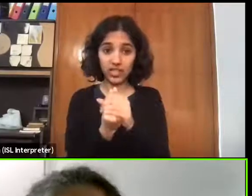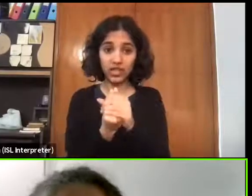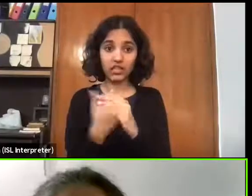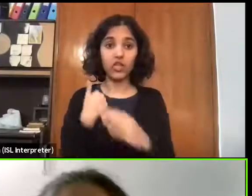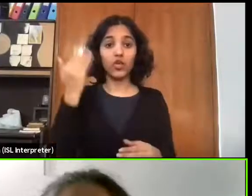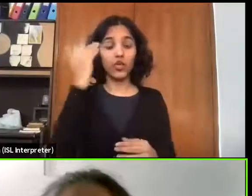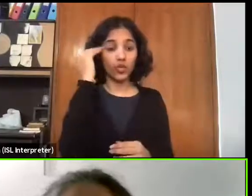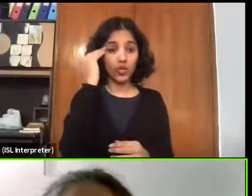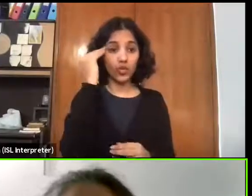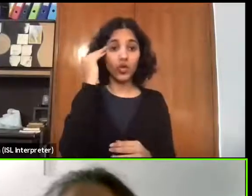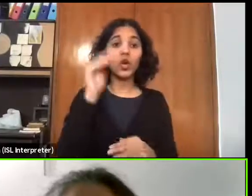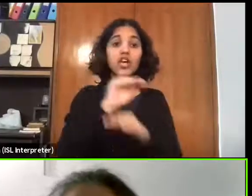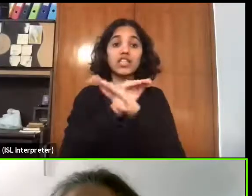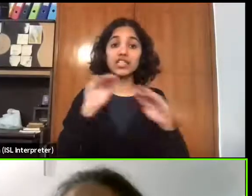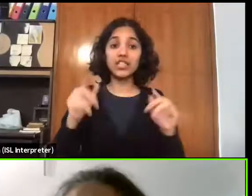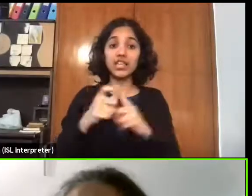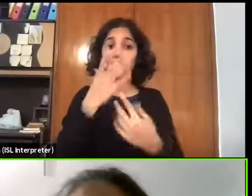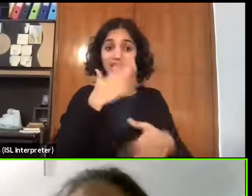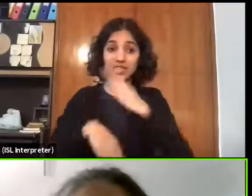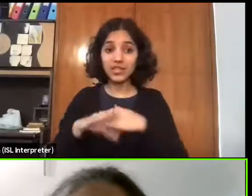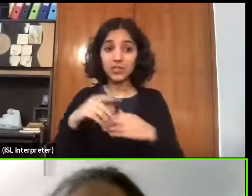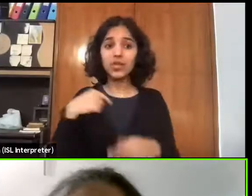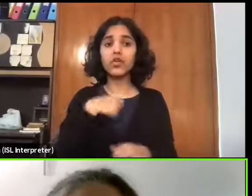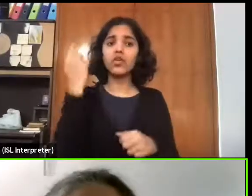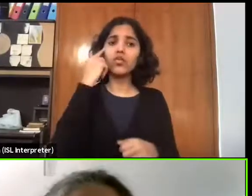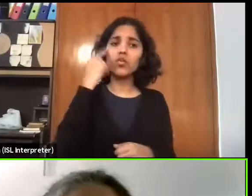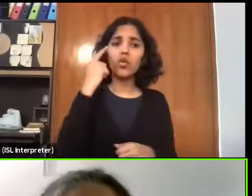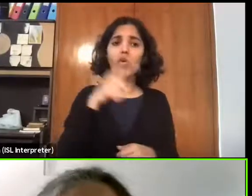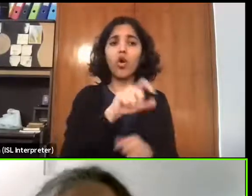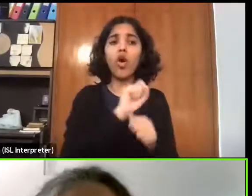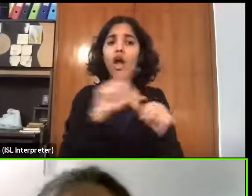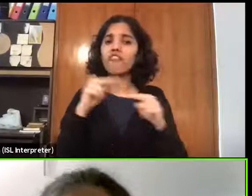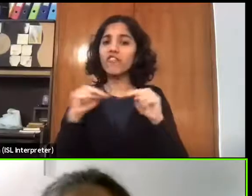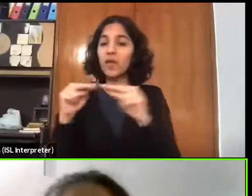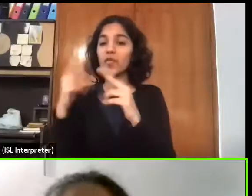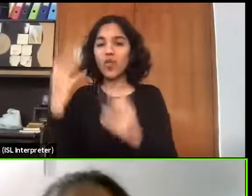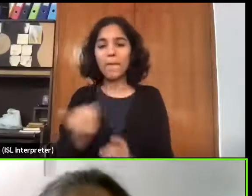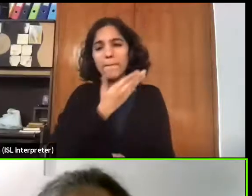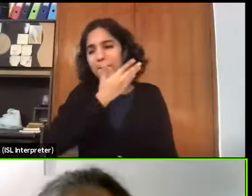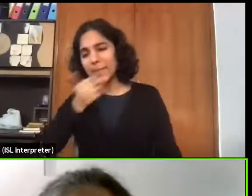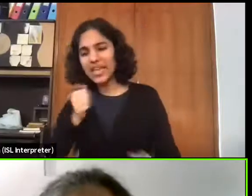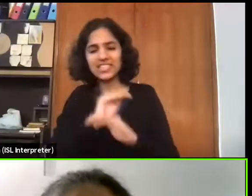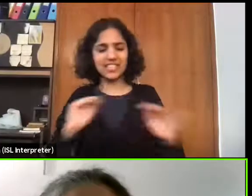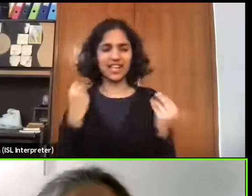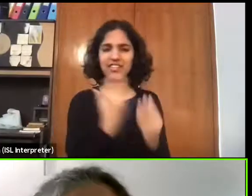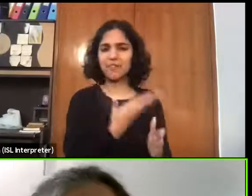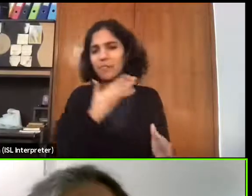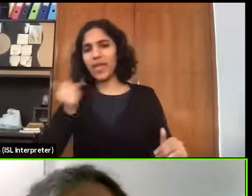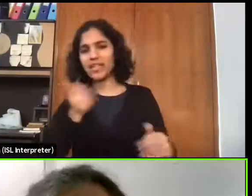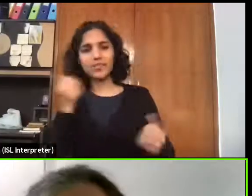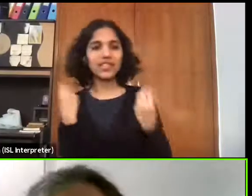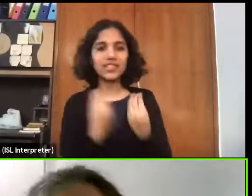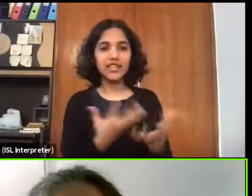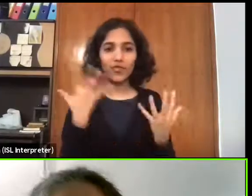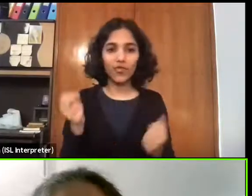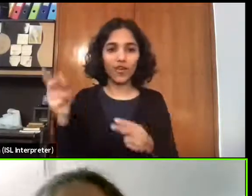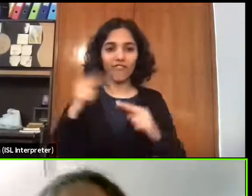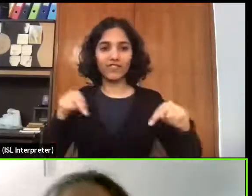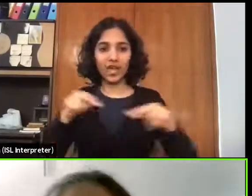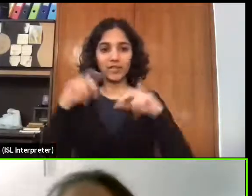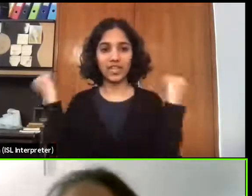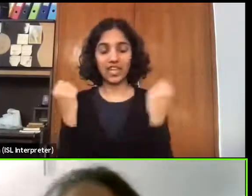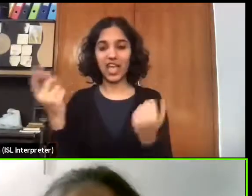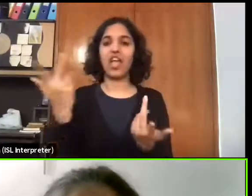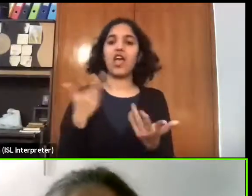of children with disabilities that every family tries for the best for their child. Families come from